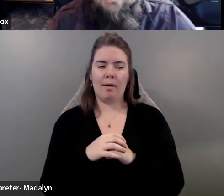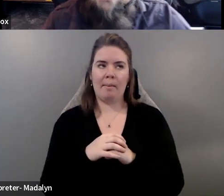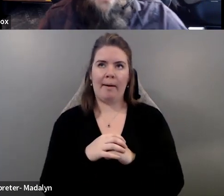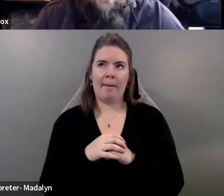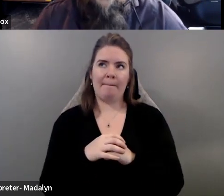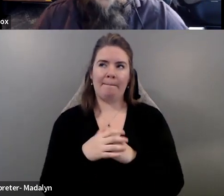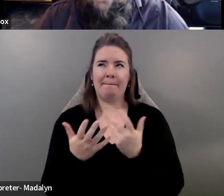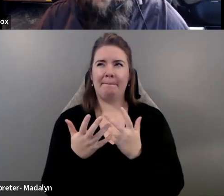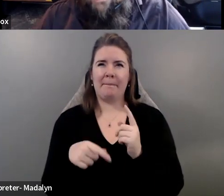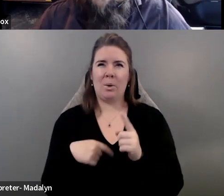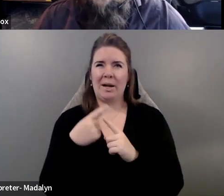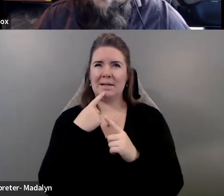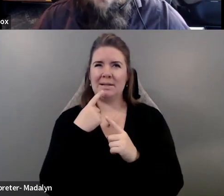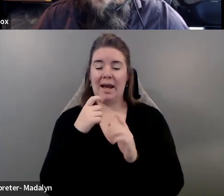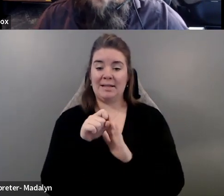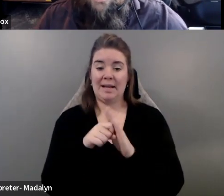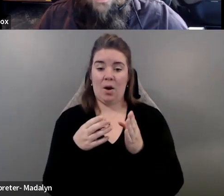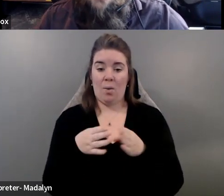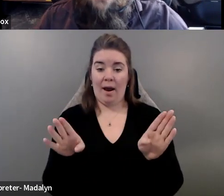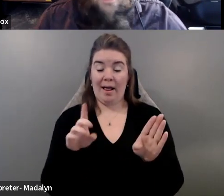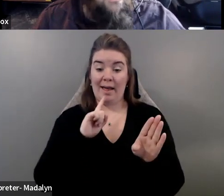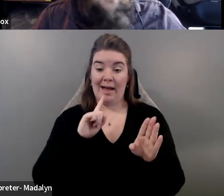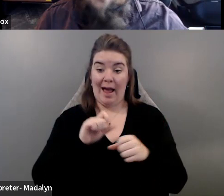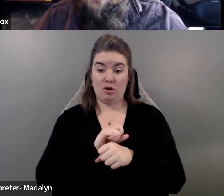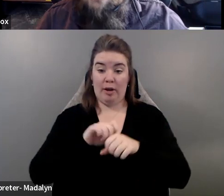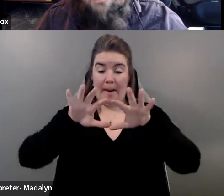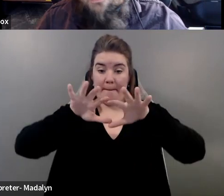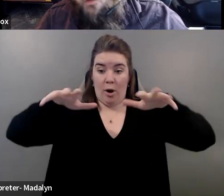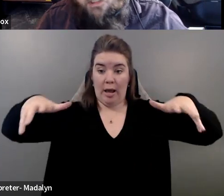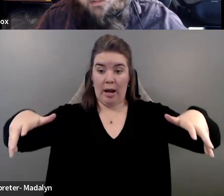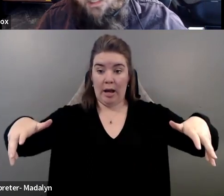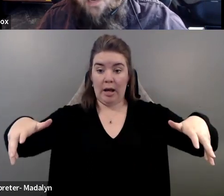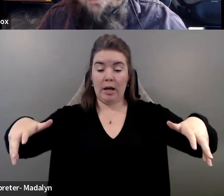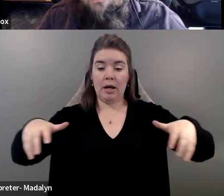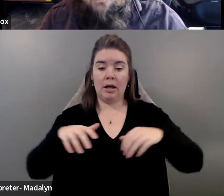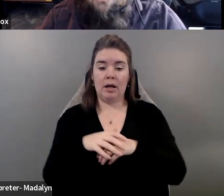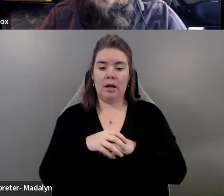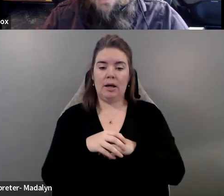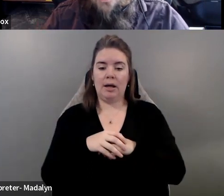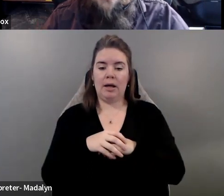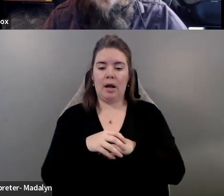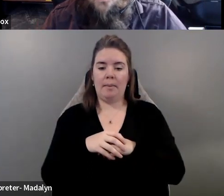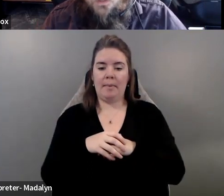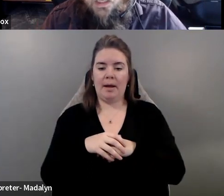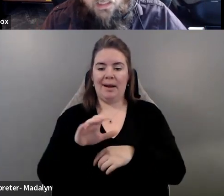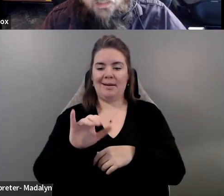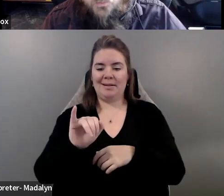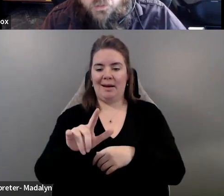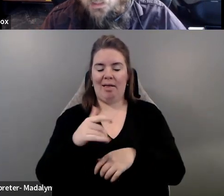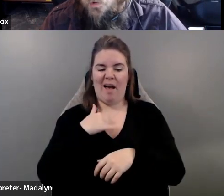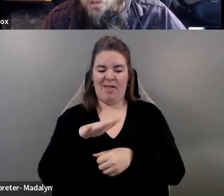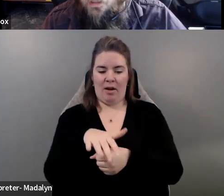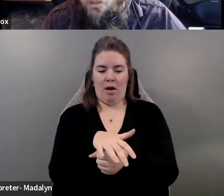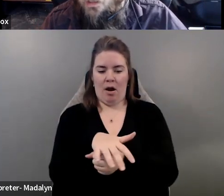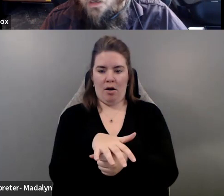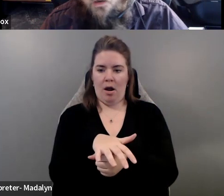when I say statewide, I really mean like as an umbrella. We're not responsible for, the SILs have their little area that they're working in. That's